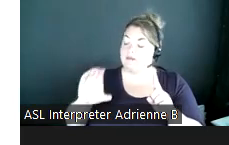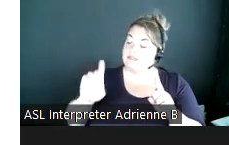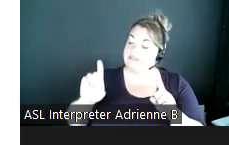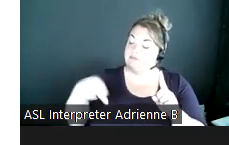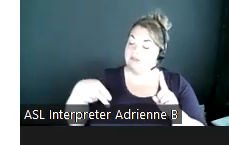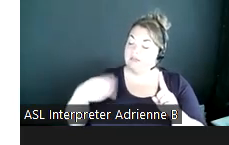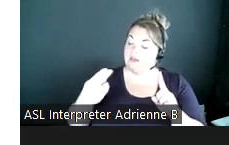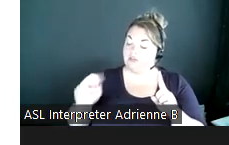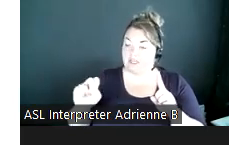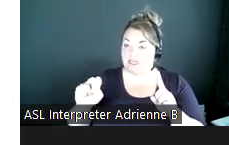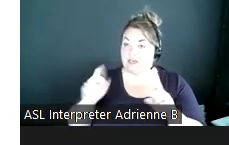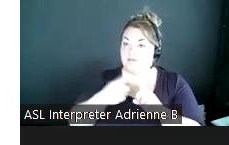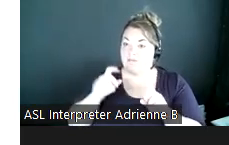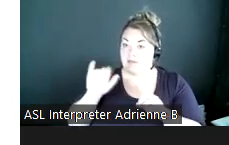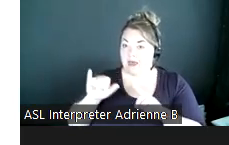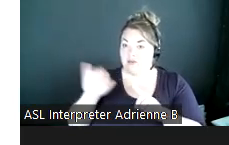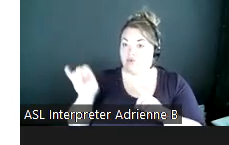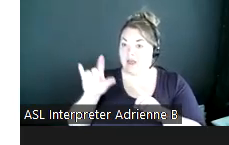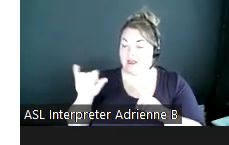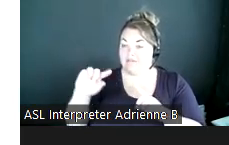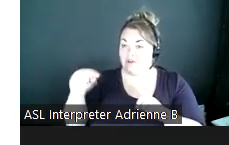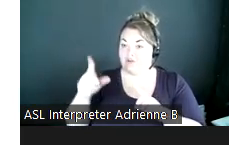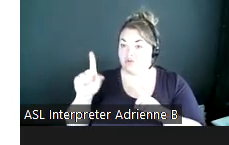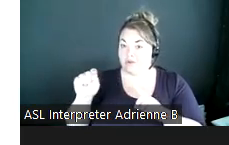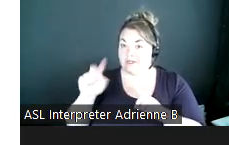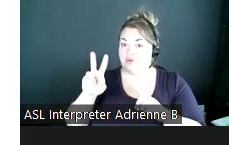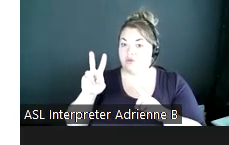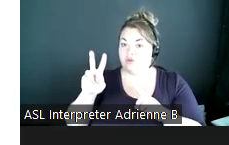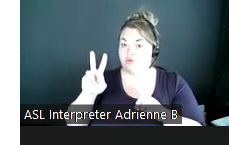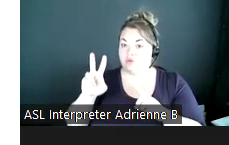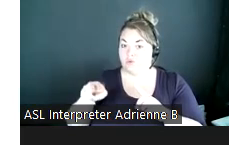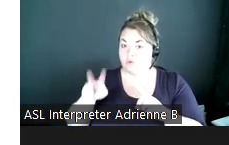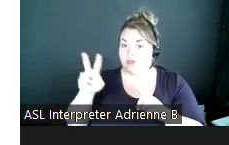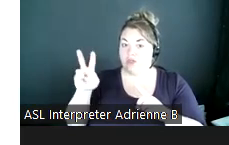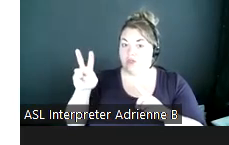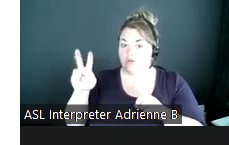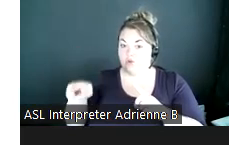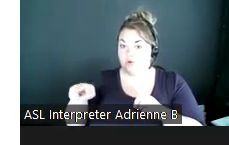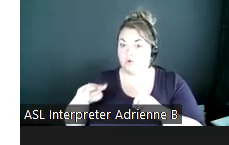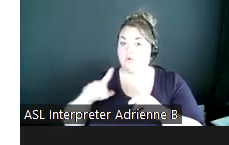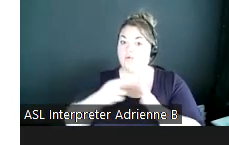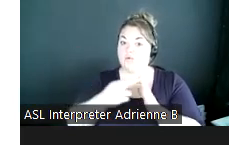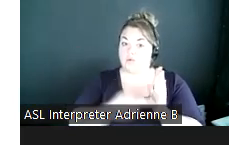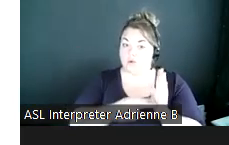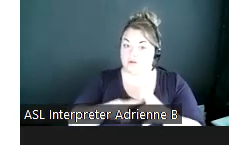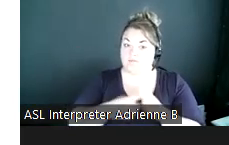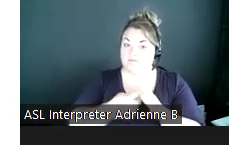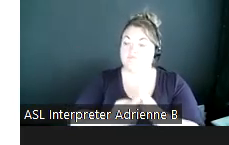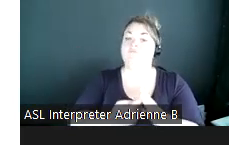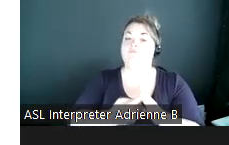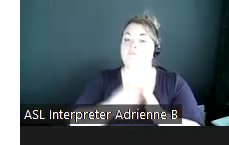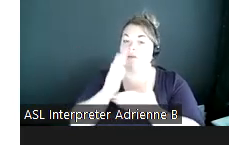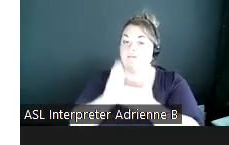of 2022. Once these rules are effective, we will be moving into phase 2 of the